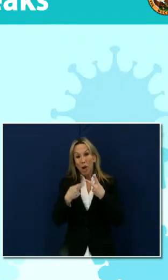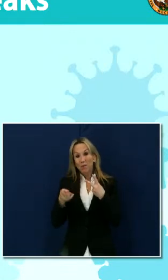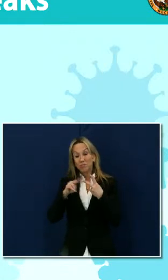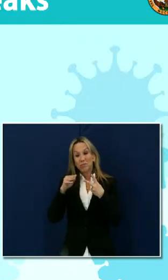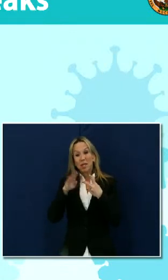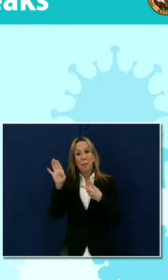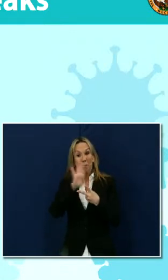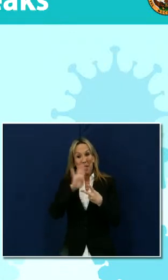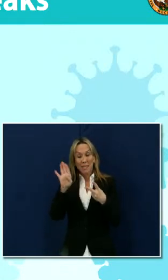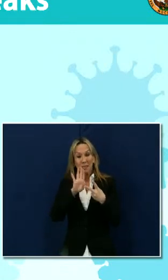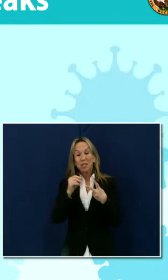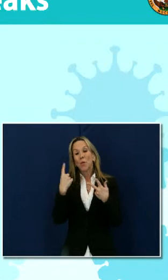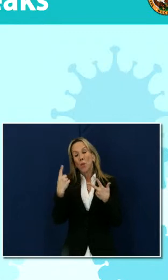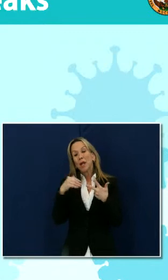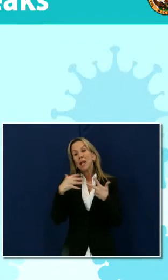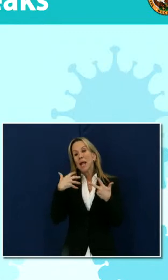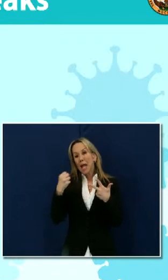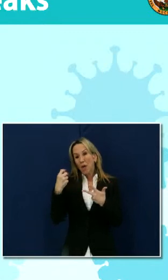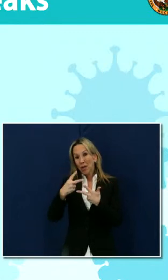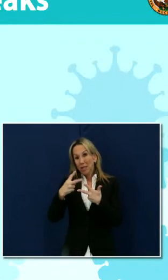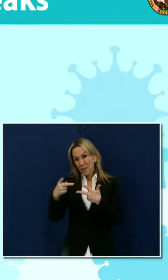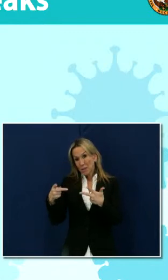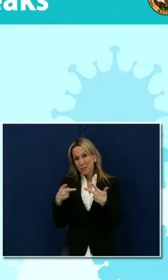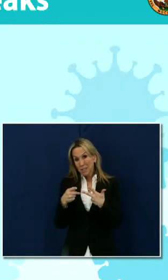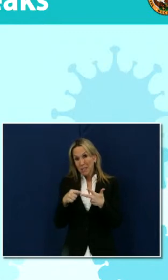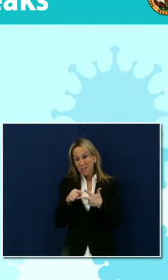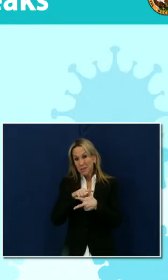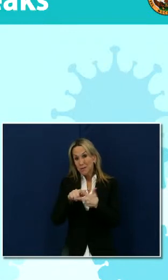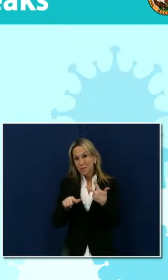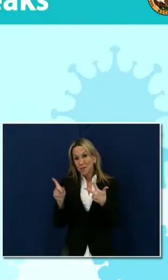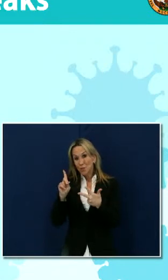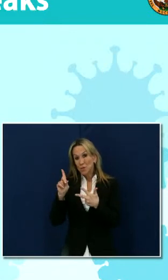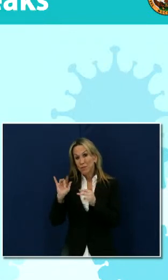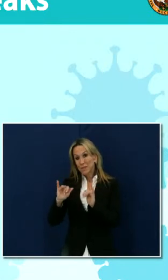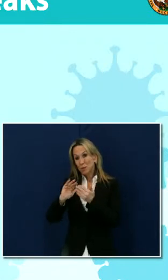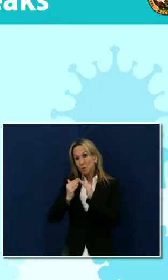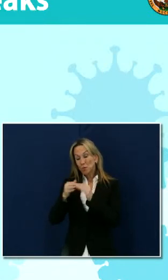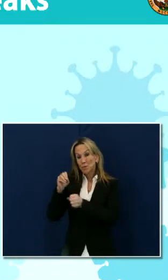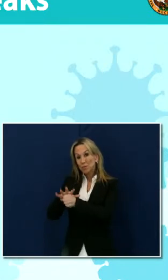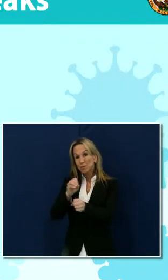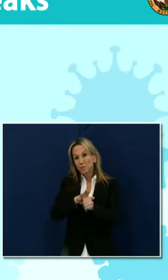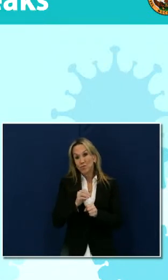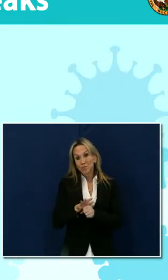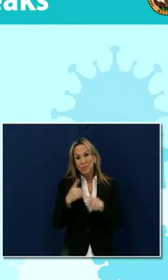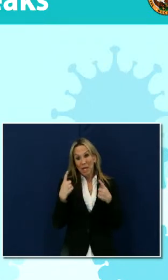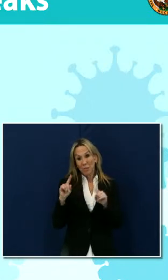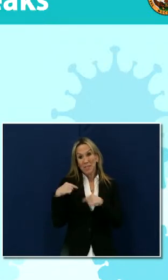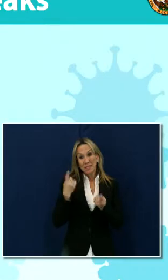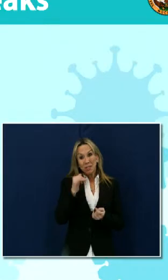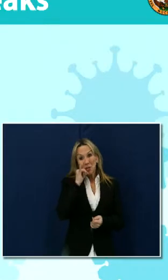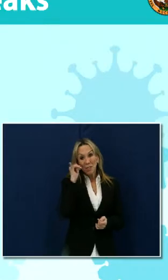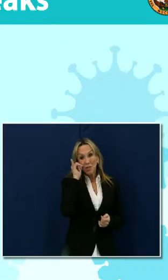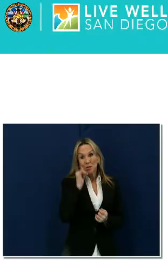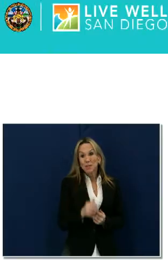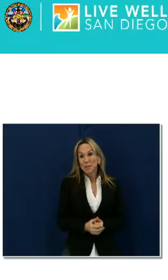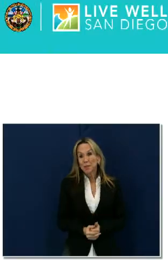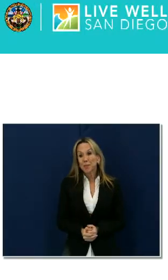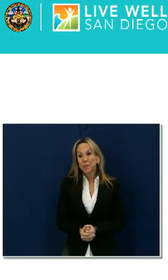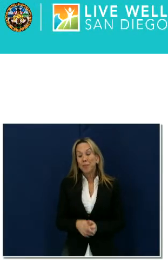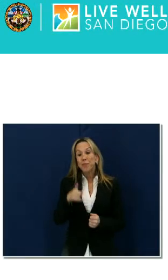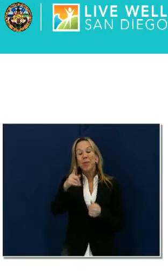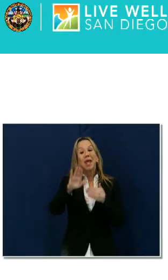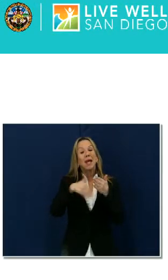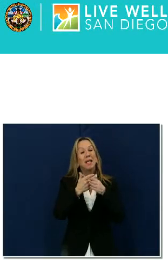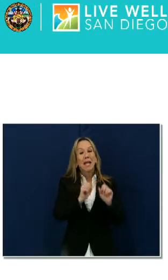and 1 in a healthcare setting. I included this next slide just to